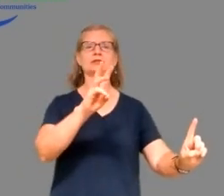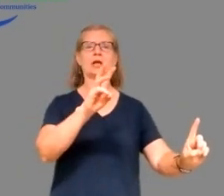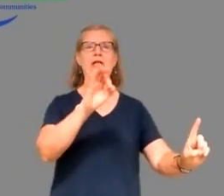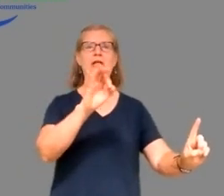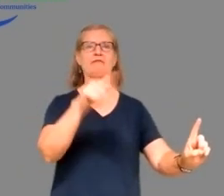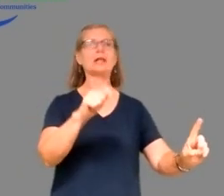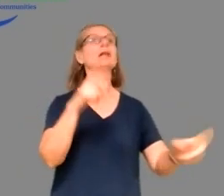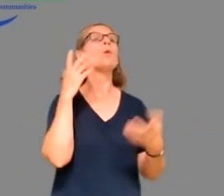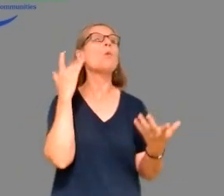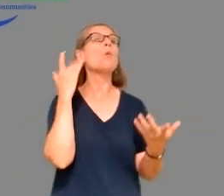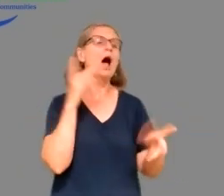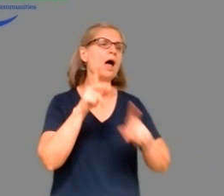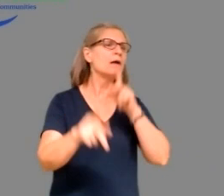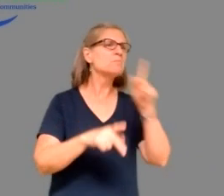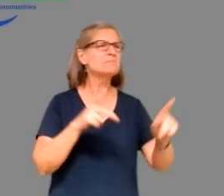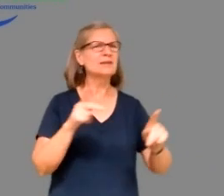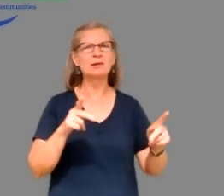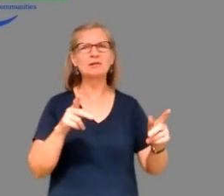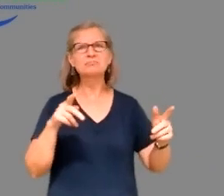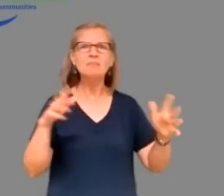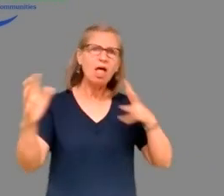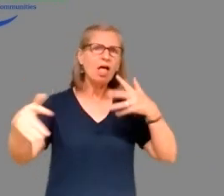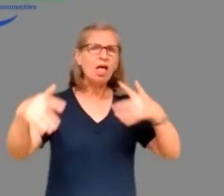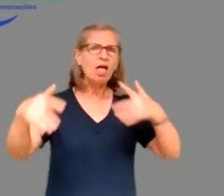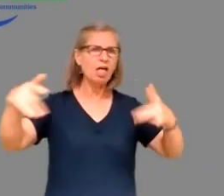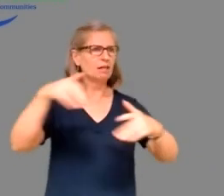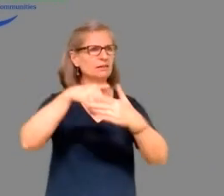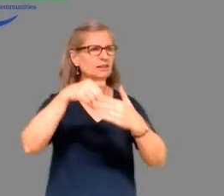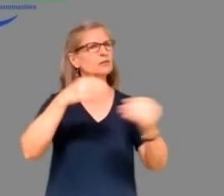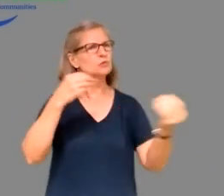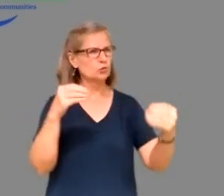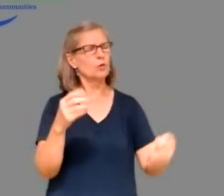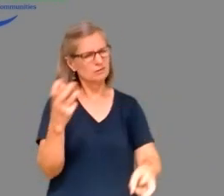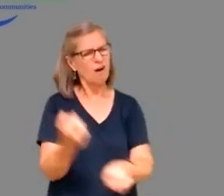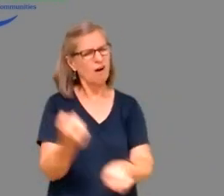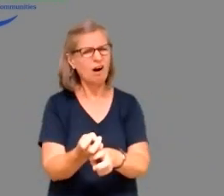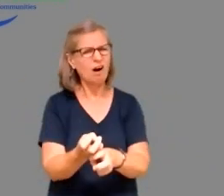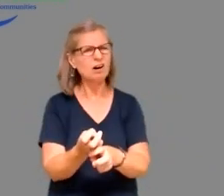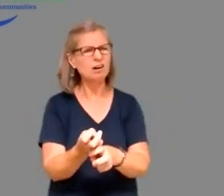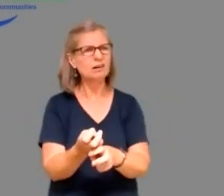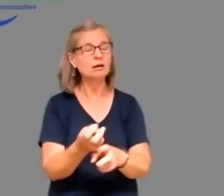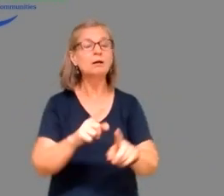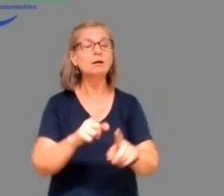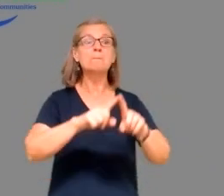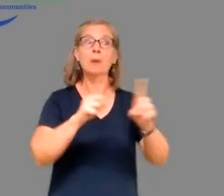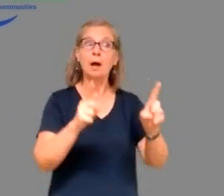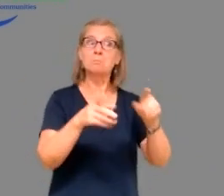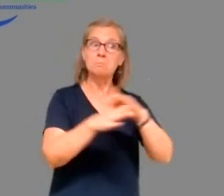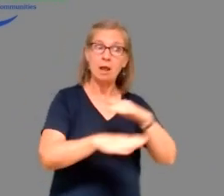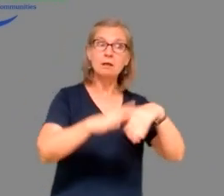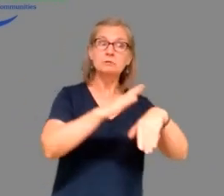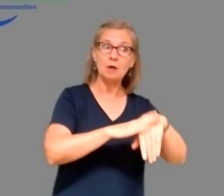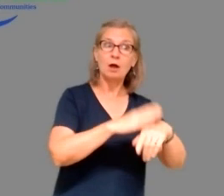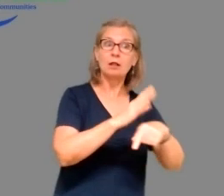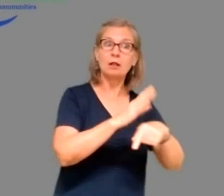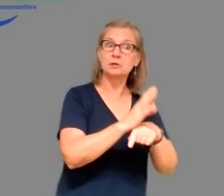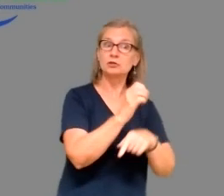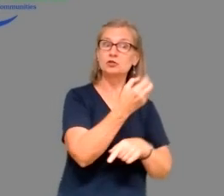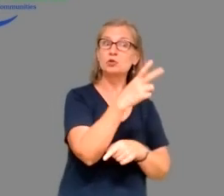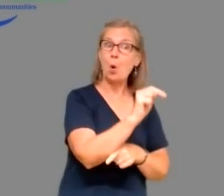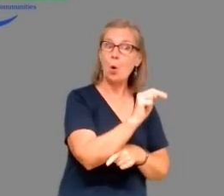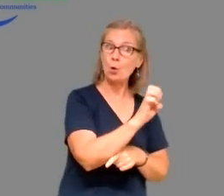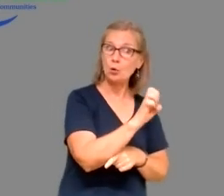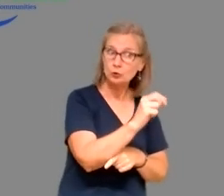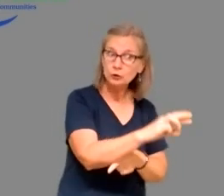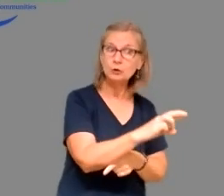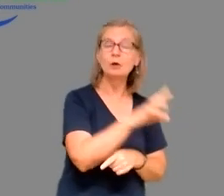Right. But I think based on the owner's discretion, they could say you can or cannot come in here without a mask. And how long